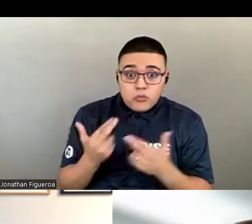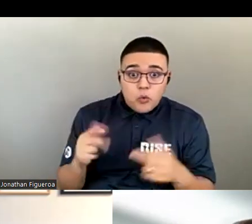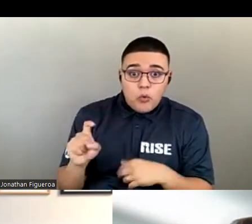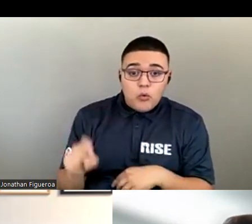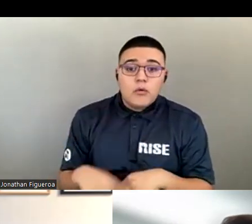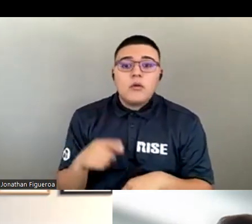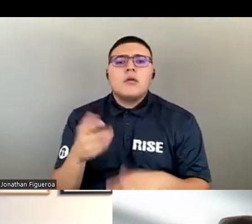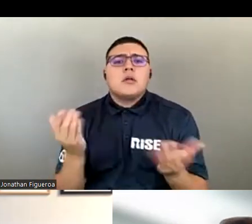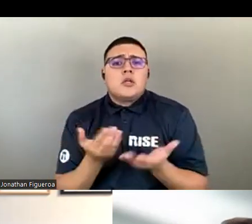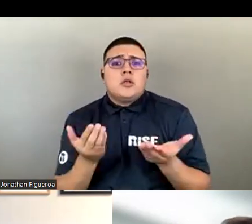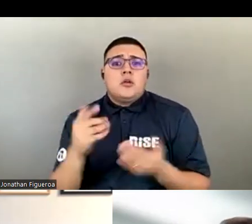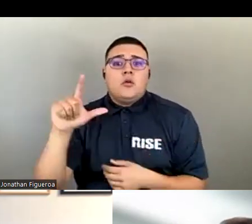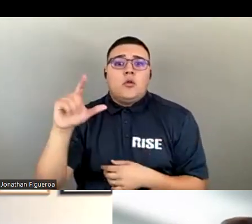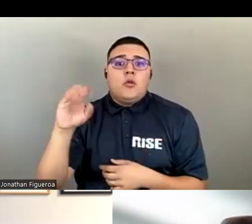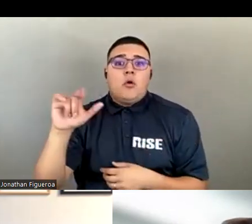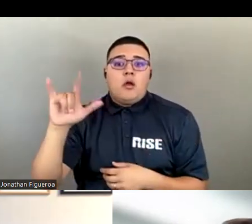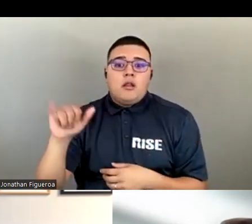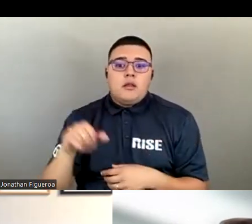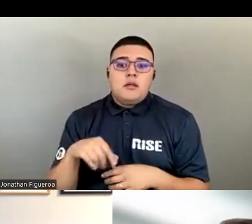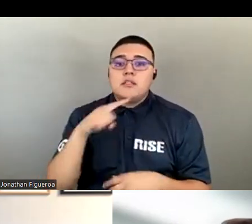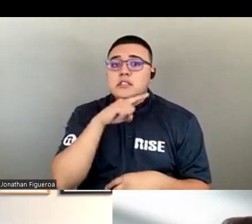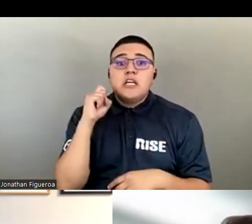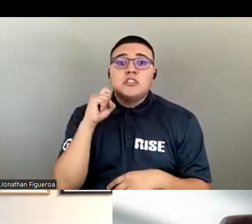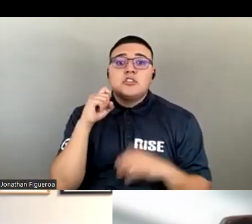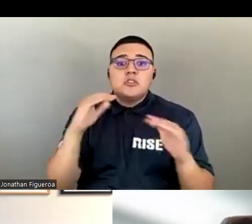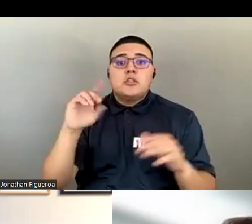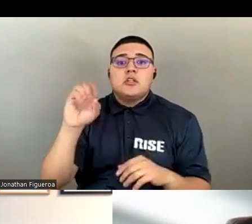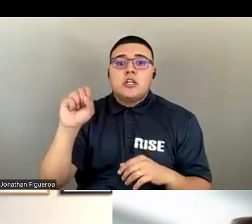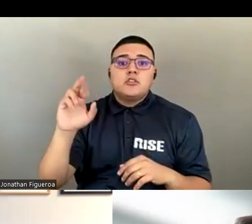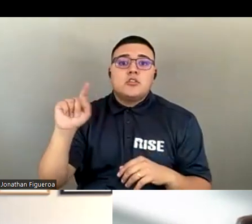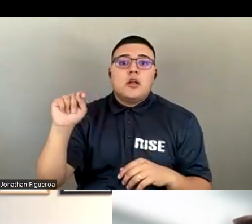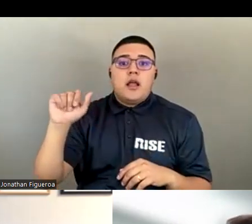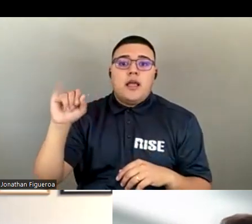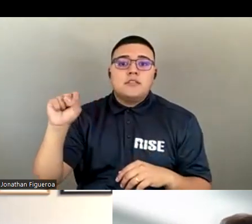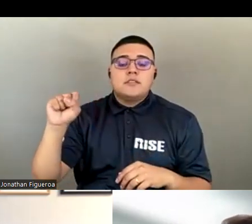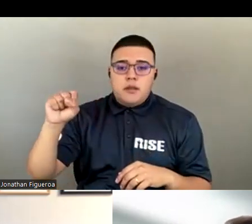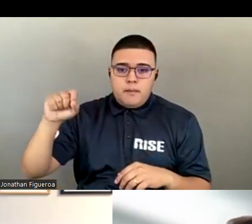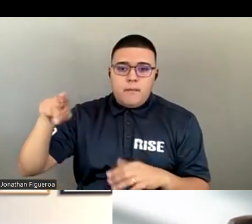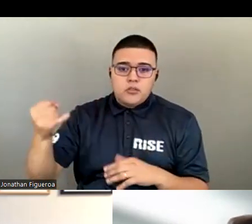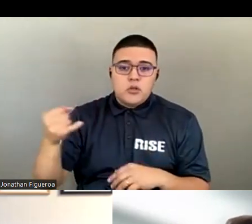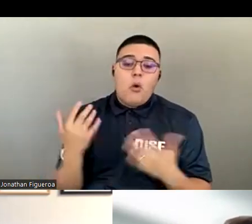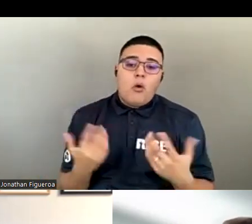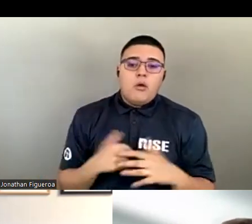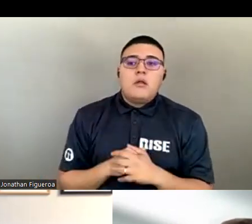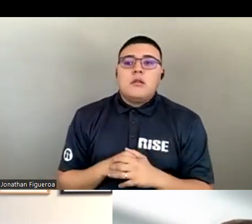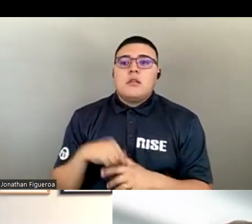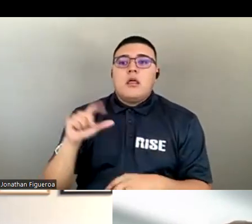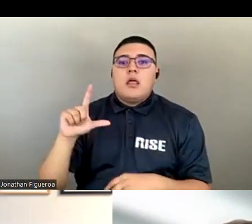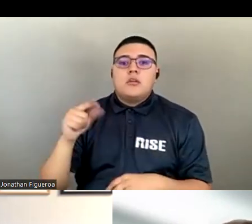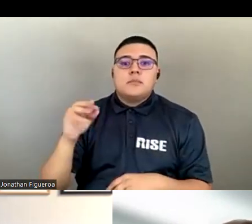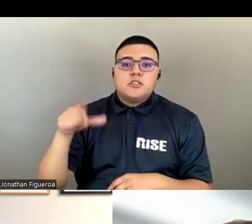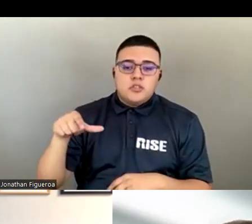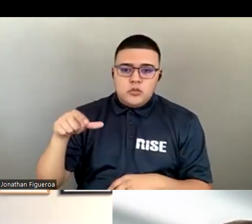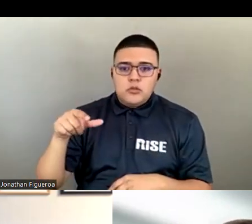Locally, the Desert AIDS Project, and also the LGBTQ Center here in Palm Springs and at